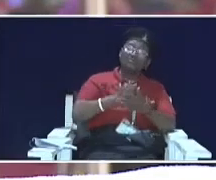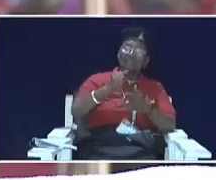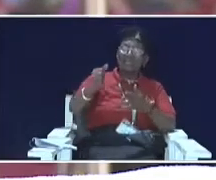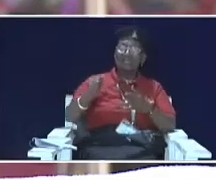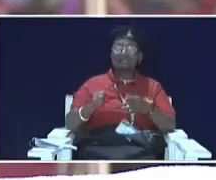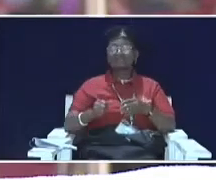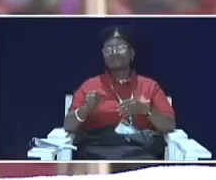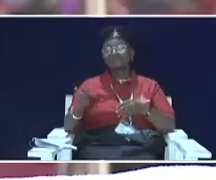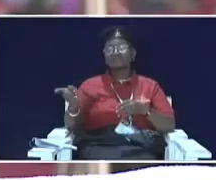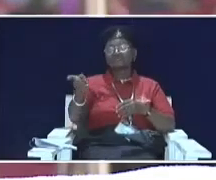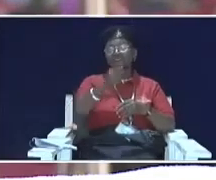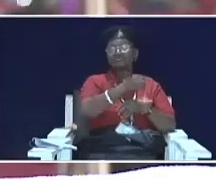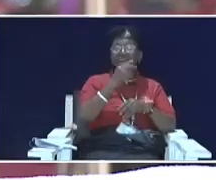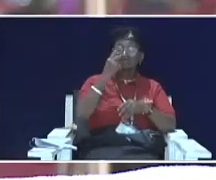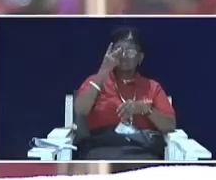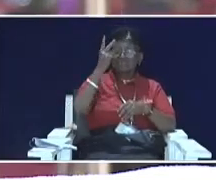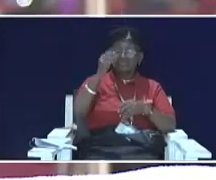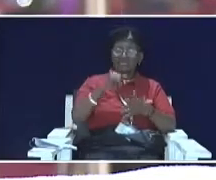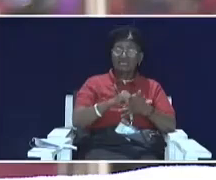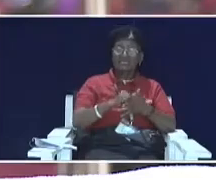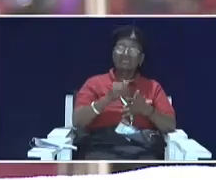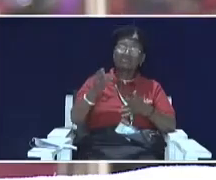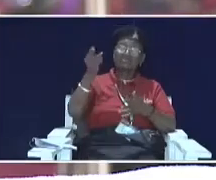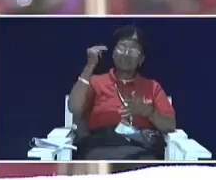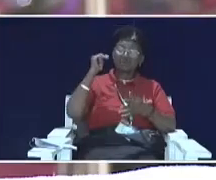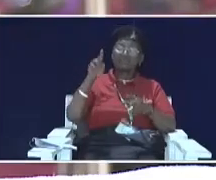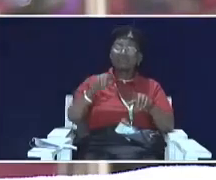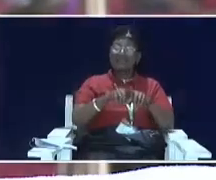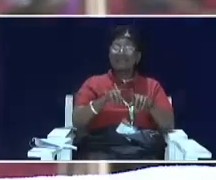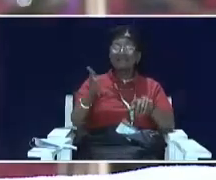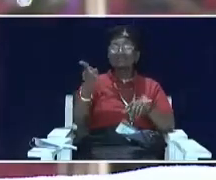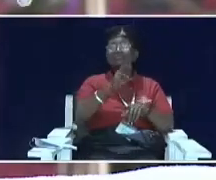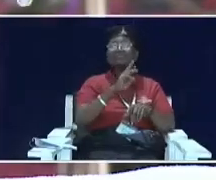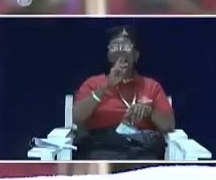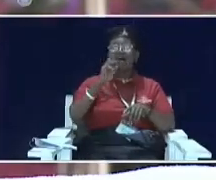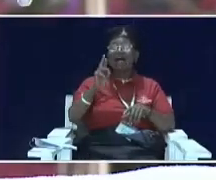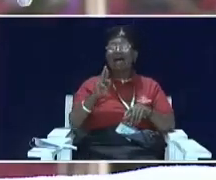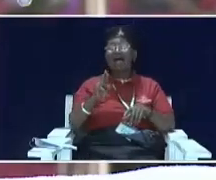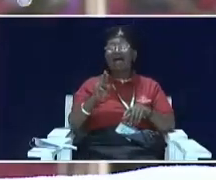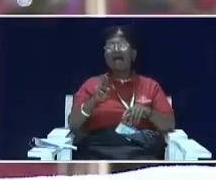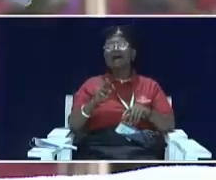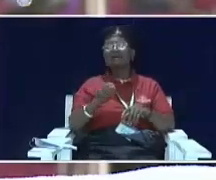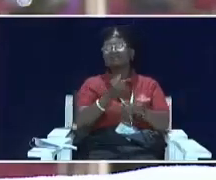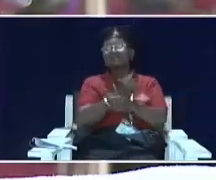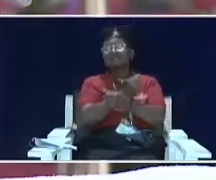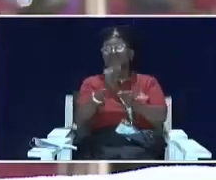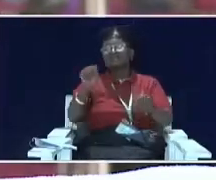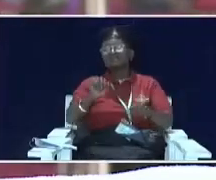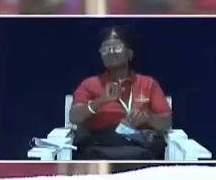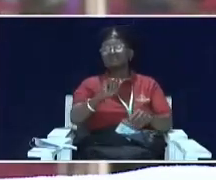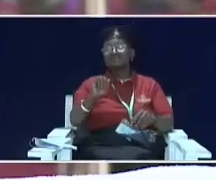You see, it's like when you are saving money in the bank.